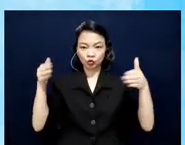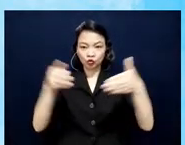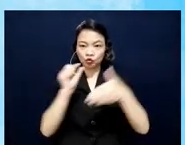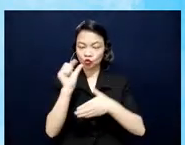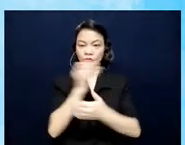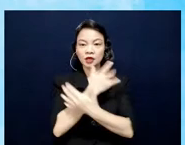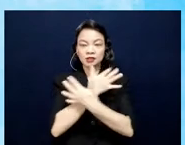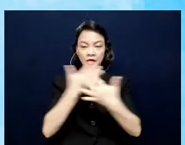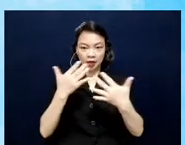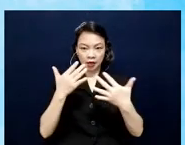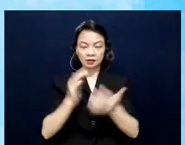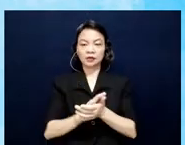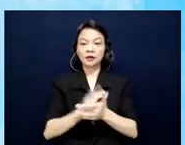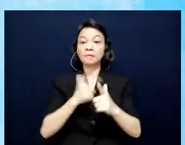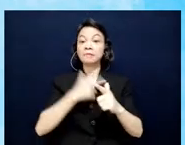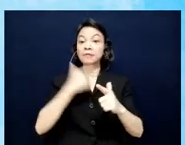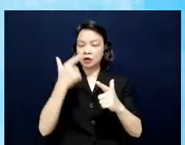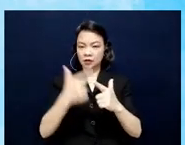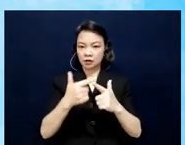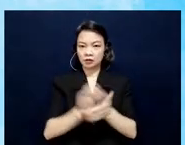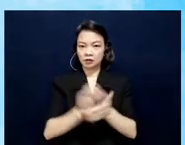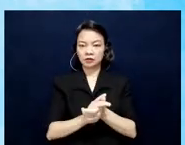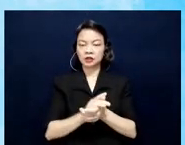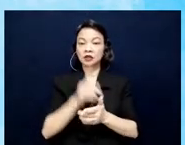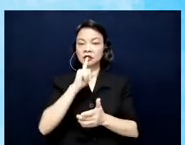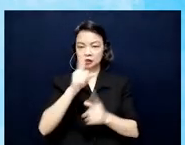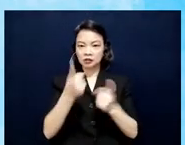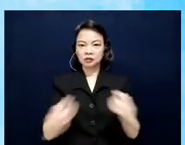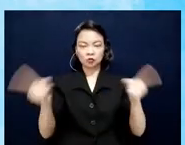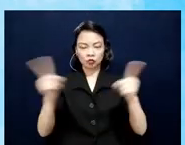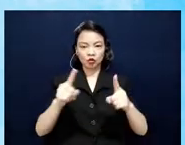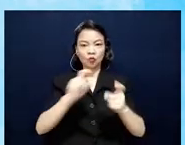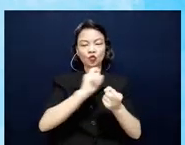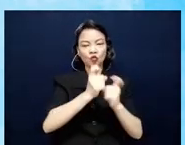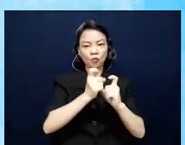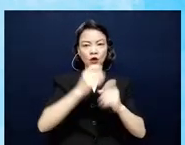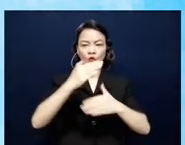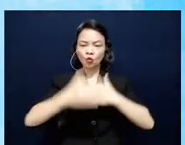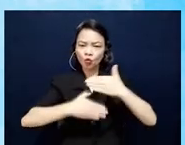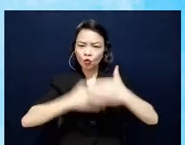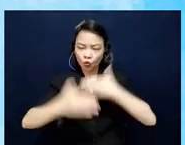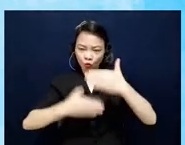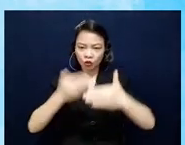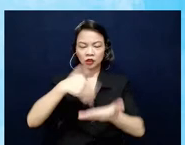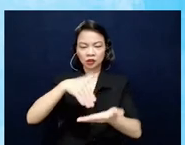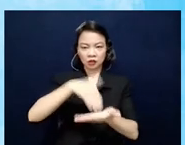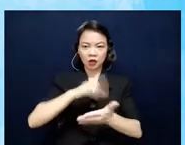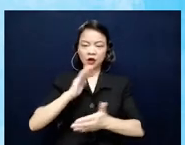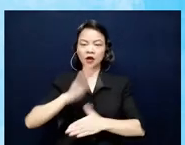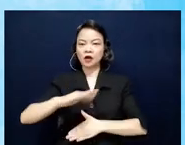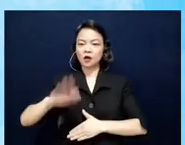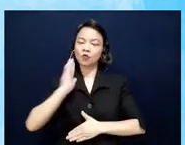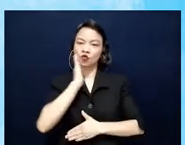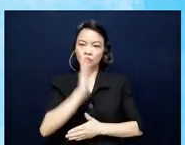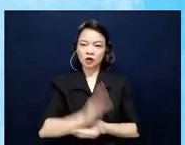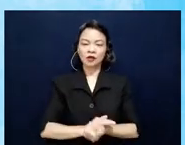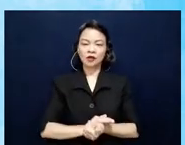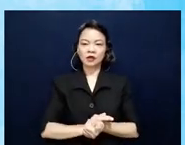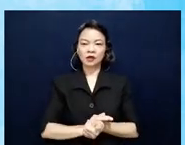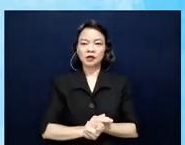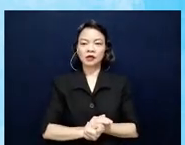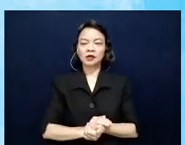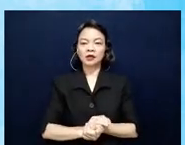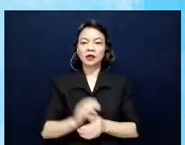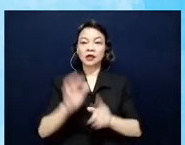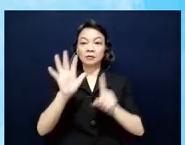change among youth. Over the next 5 years, the Young Health Program Indonesia aspires